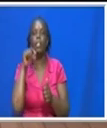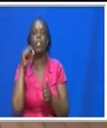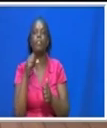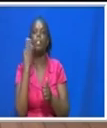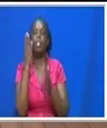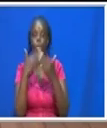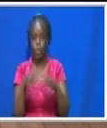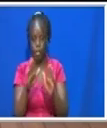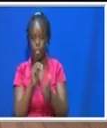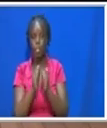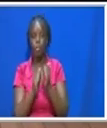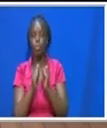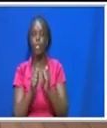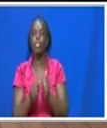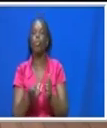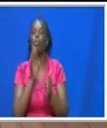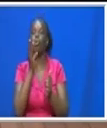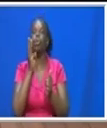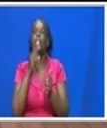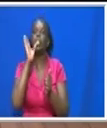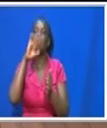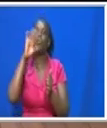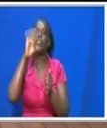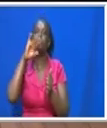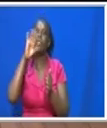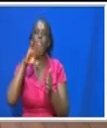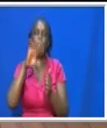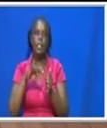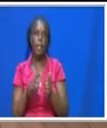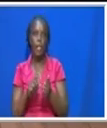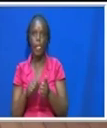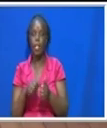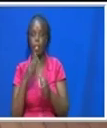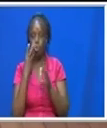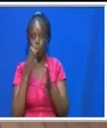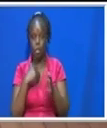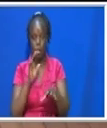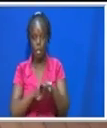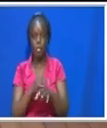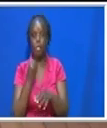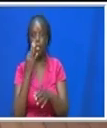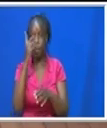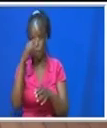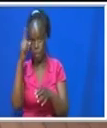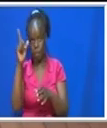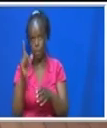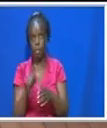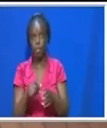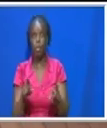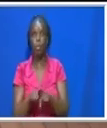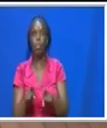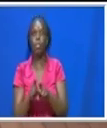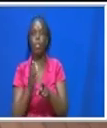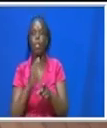3 ways through which water is polluted, and that gives you 3 marks. We have also